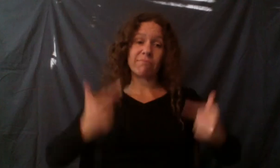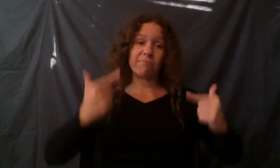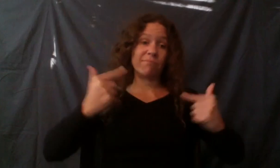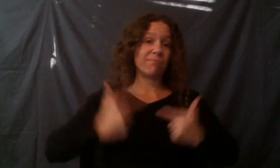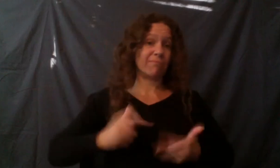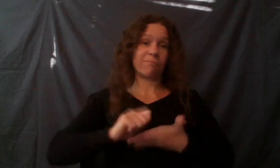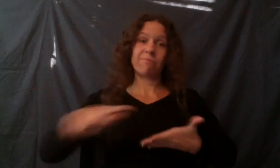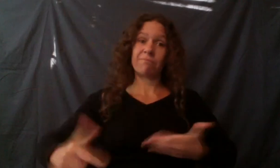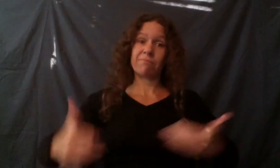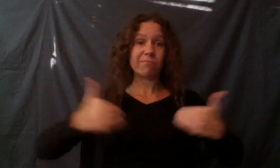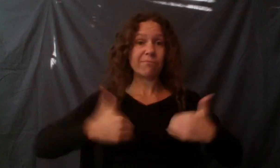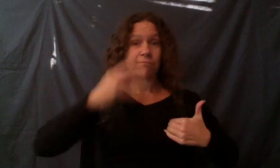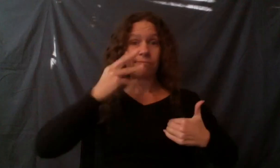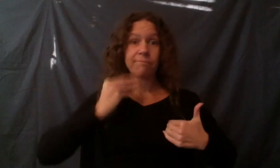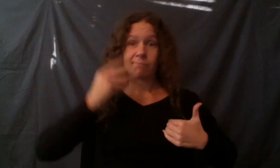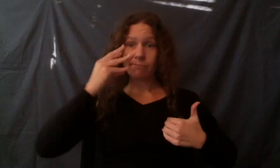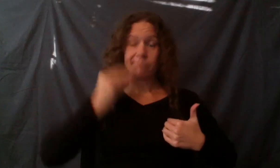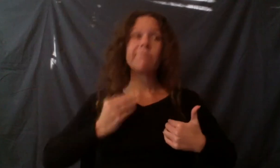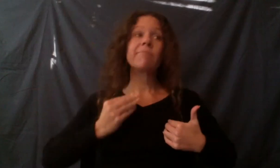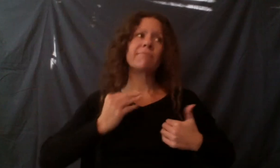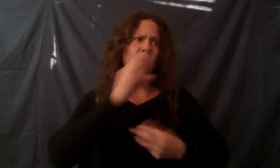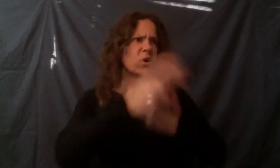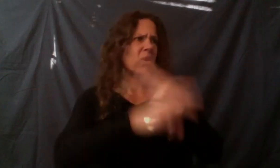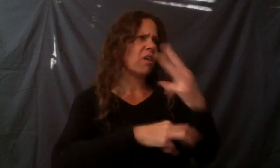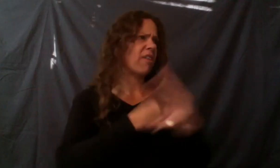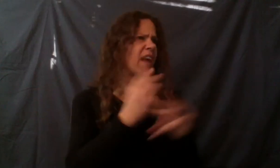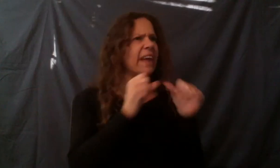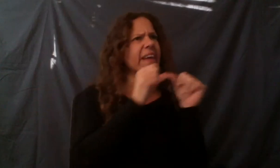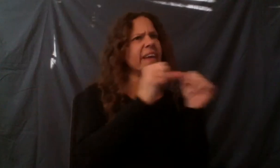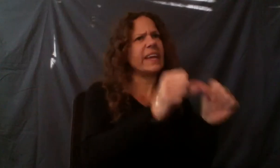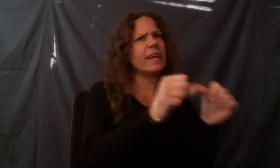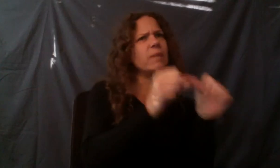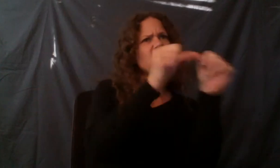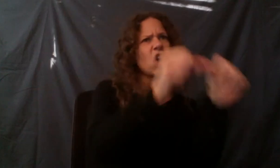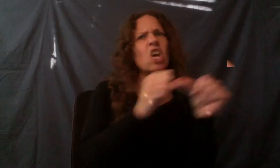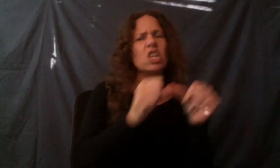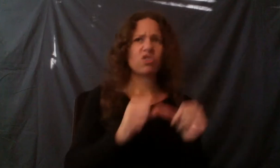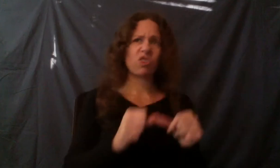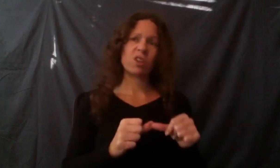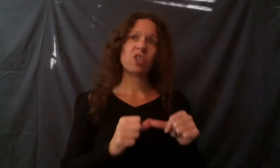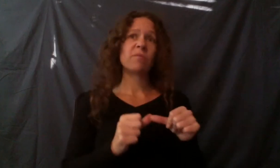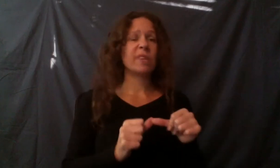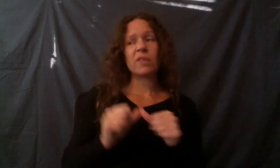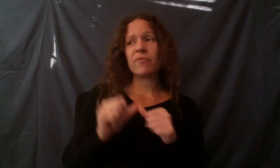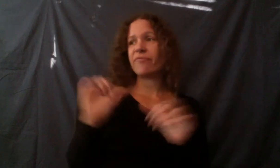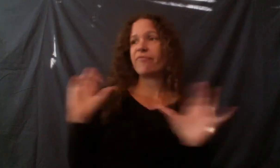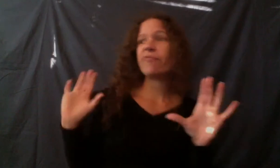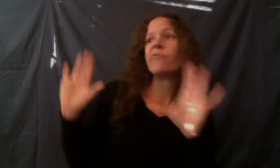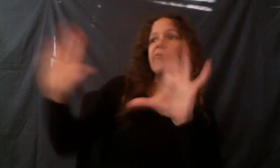one life in a world that keeps on pushing me